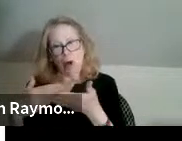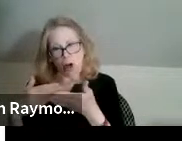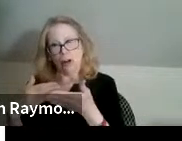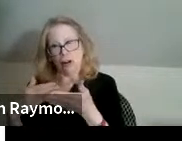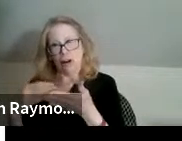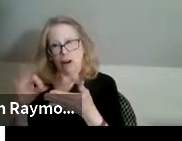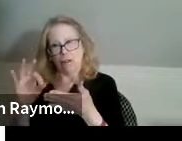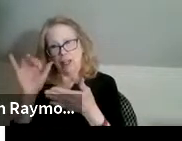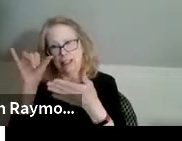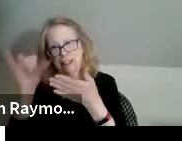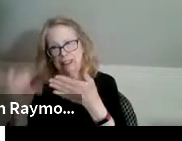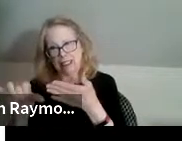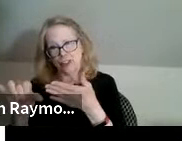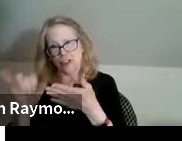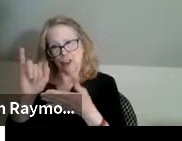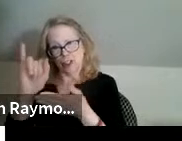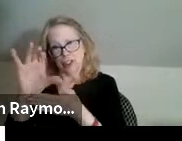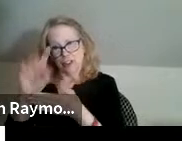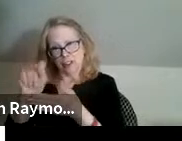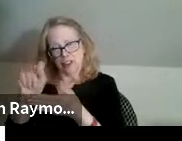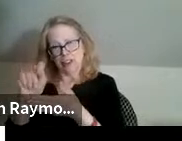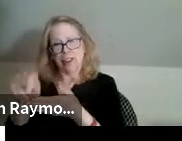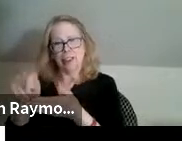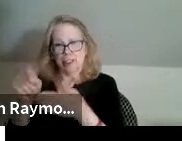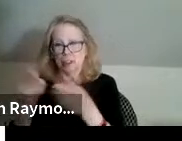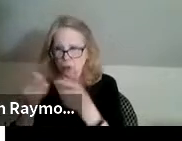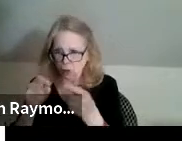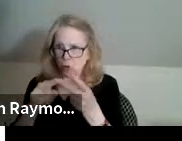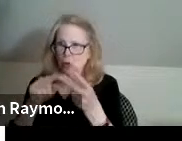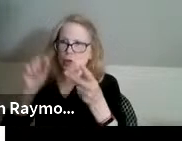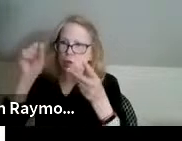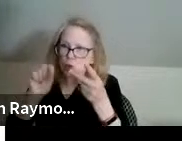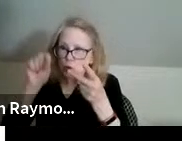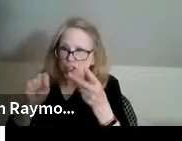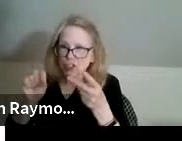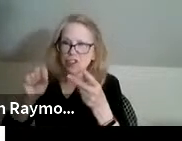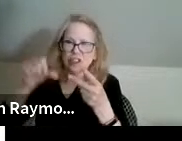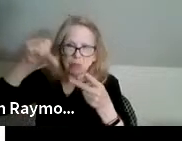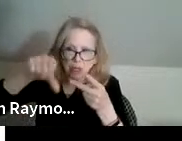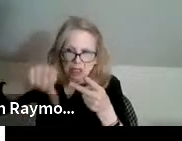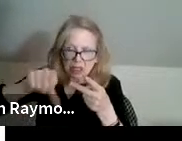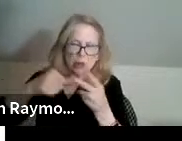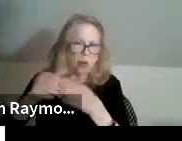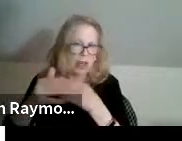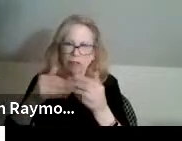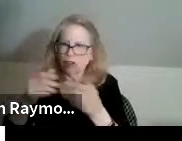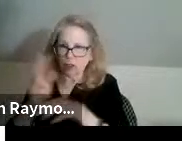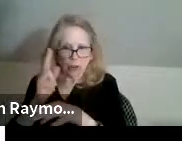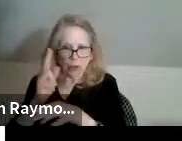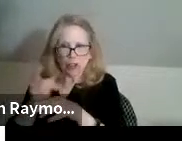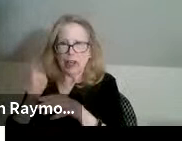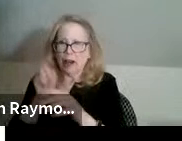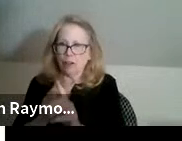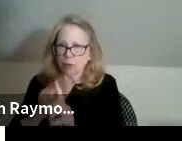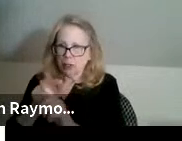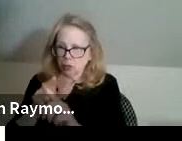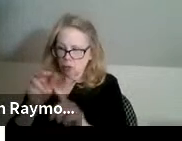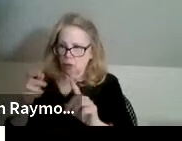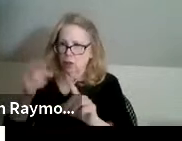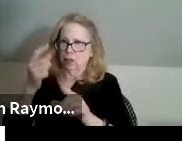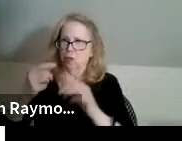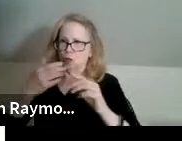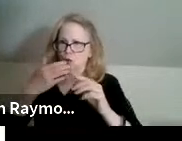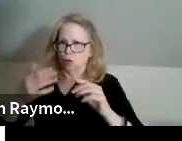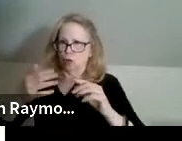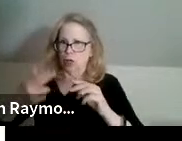of the stationary ICT, the controls, the switches, whatever it is that you're doing, have to be installed at a height conforming